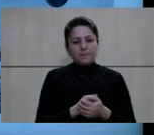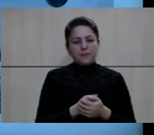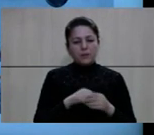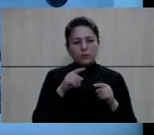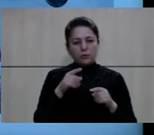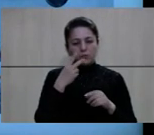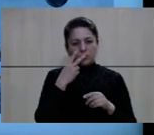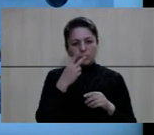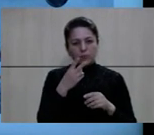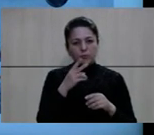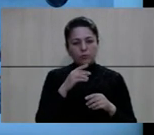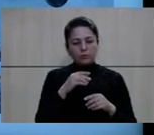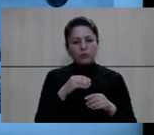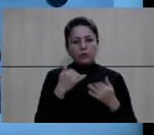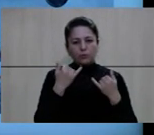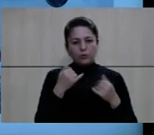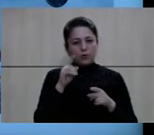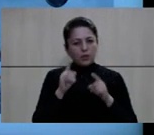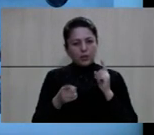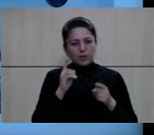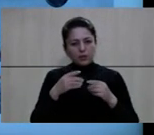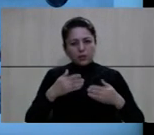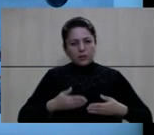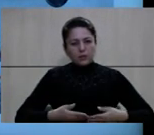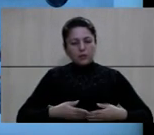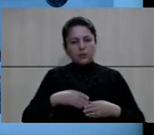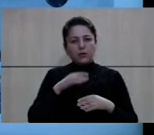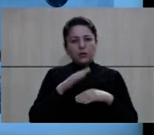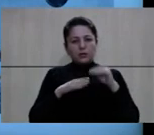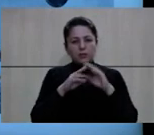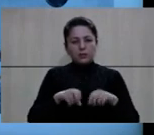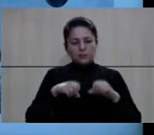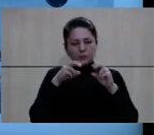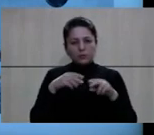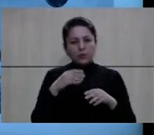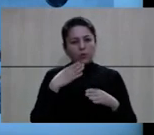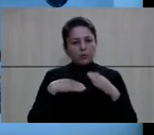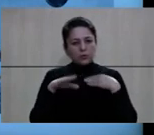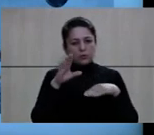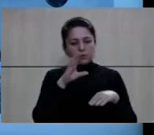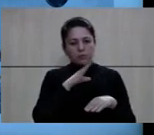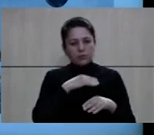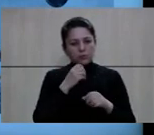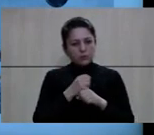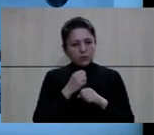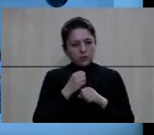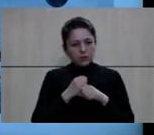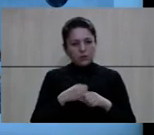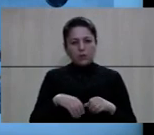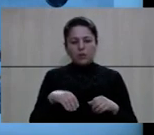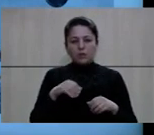Shundan kelib chiqqan holda bugun haqiqiy hayotda kasbdan zavqlana oladigan muvaffaqiyatli faoliyat